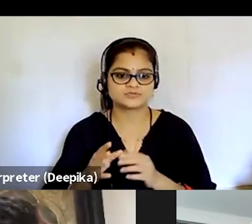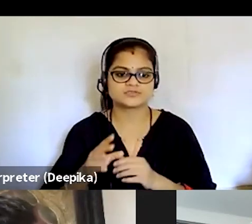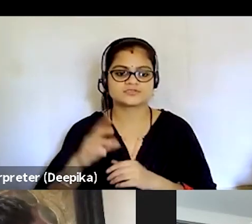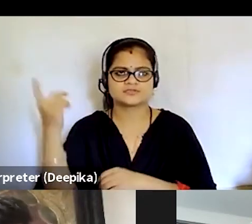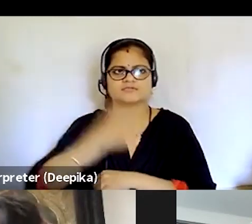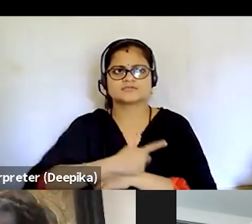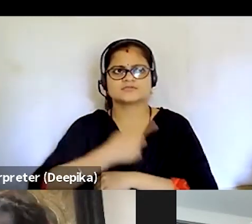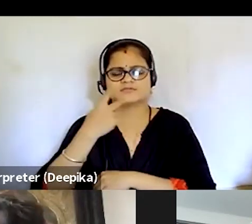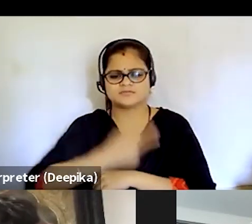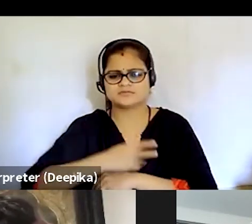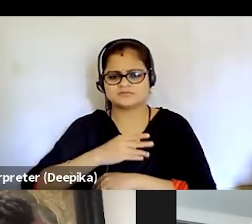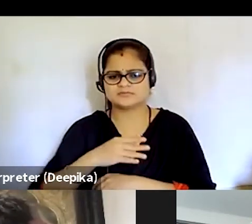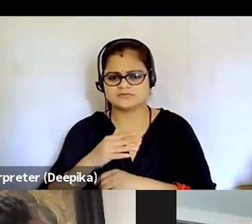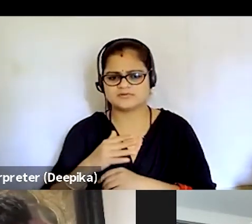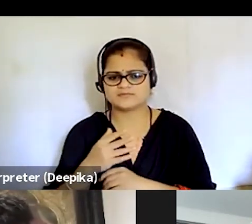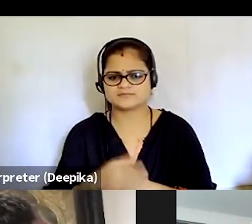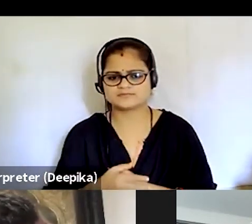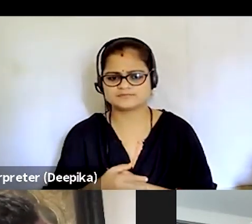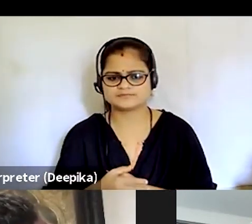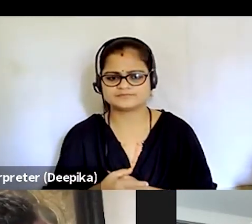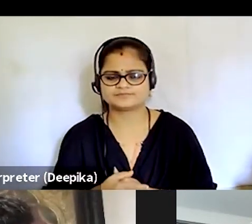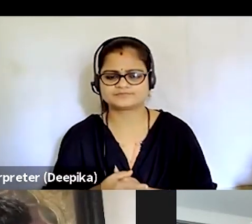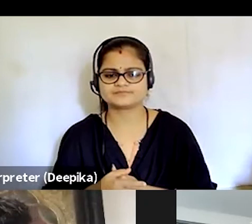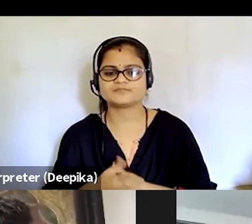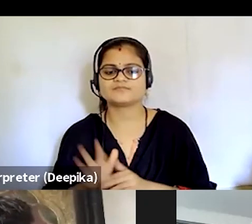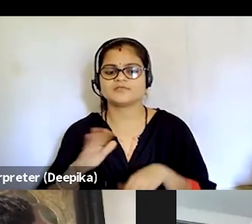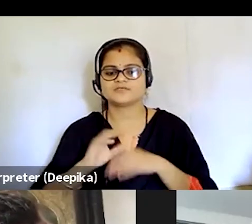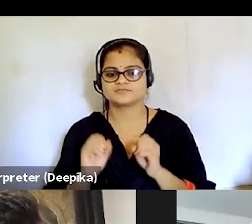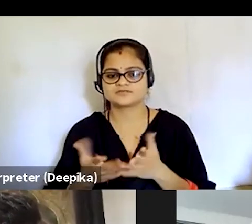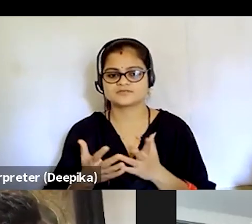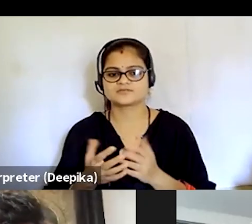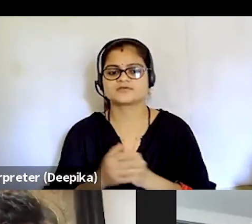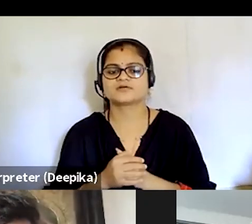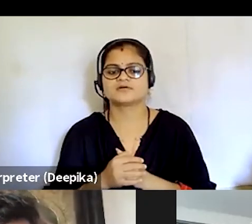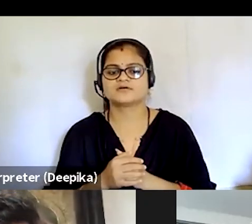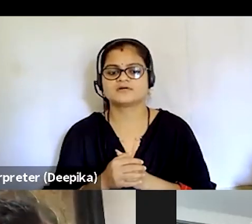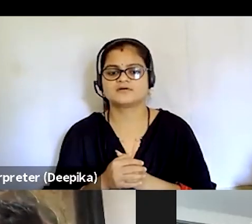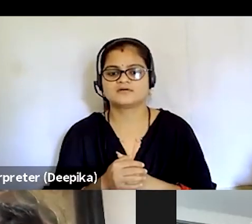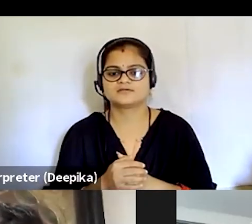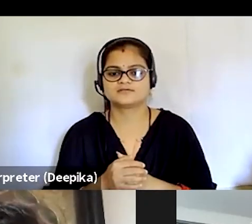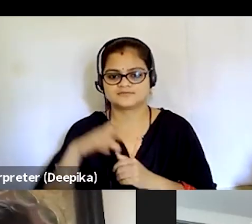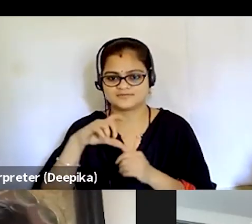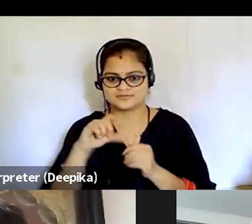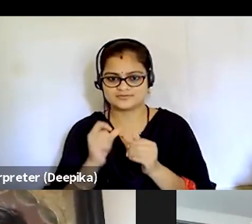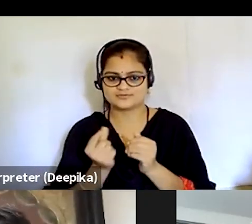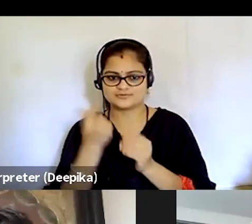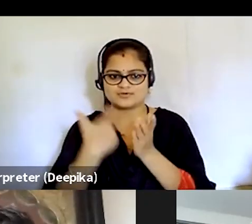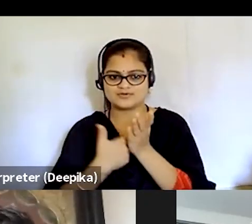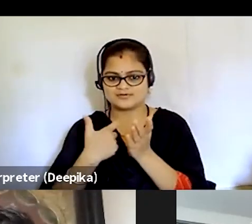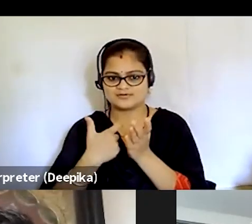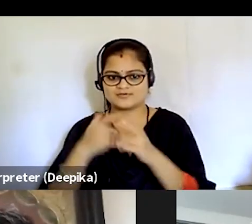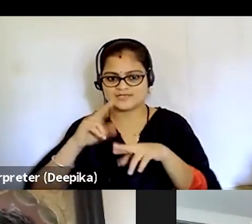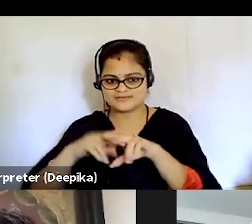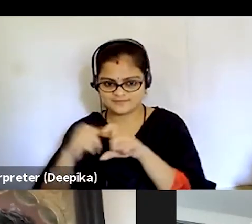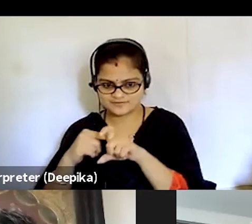two, Modi said, it's the Janta curfew, and a week everybody has to be in their houses. And